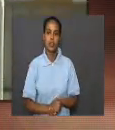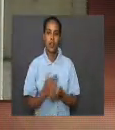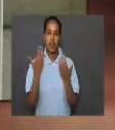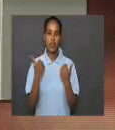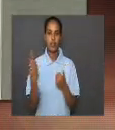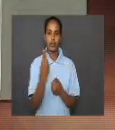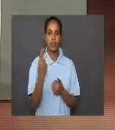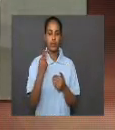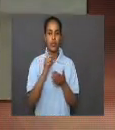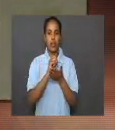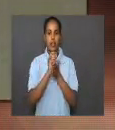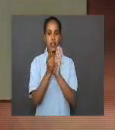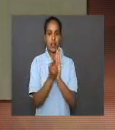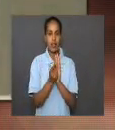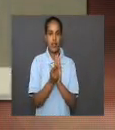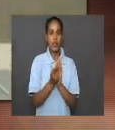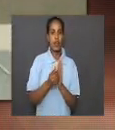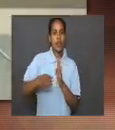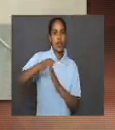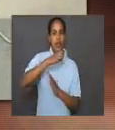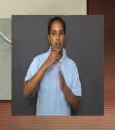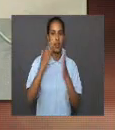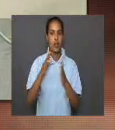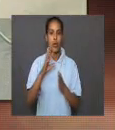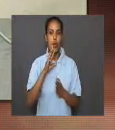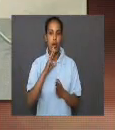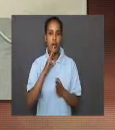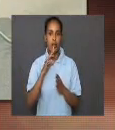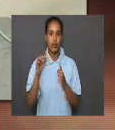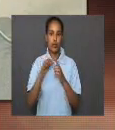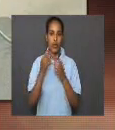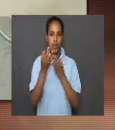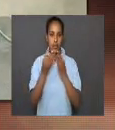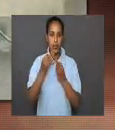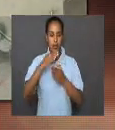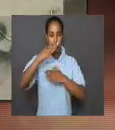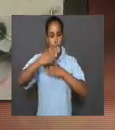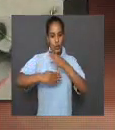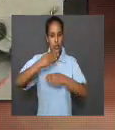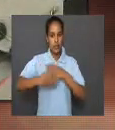Let us use the example of the electrolysis of water to explain the process.